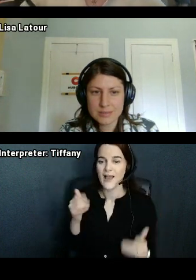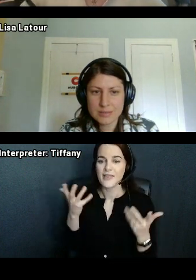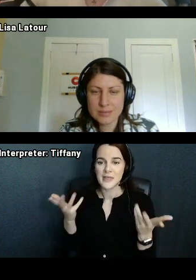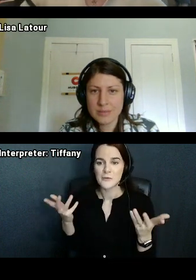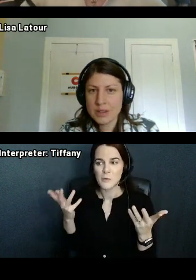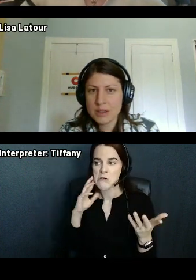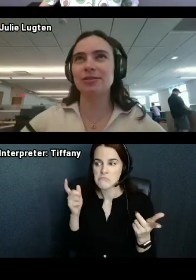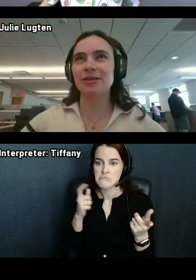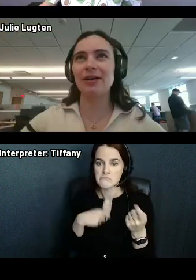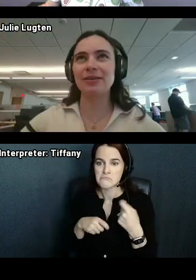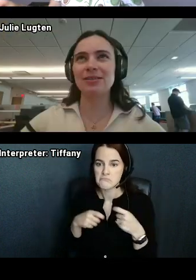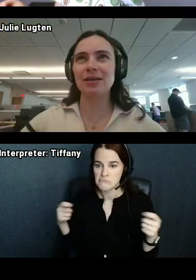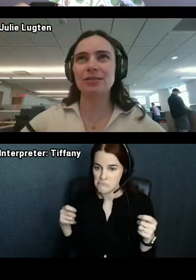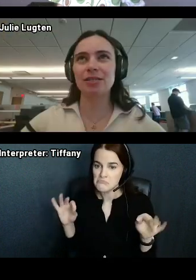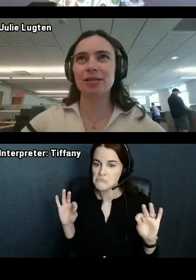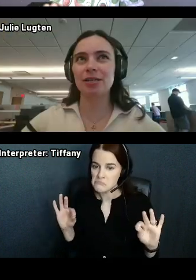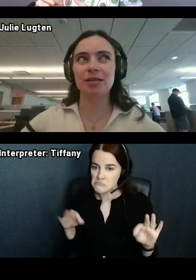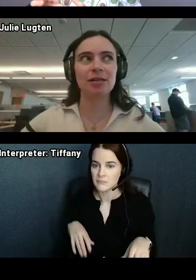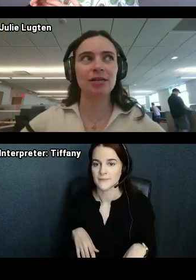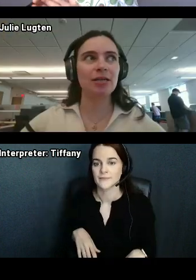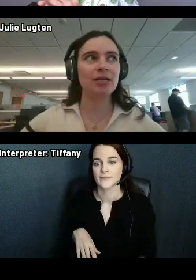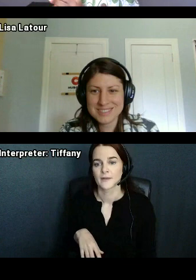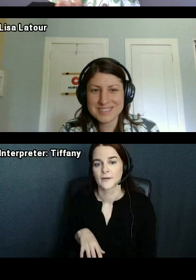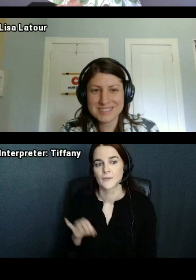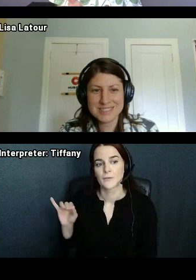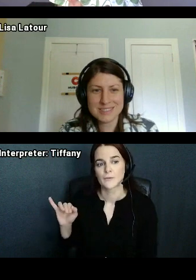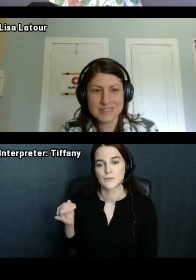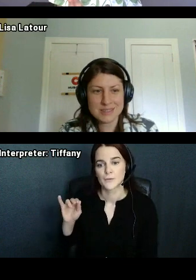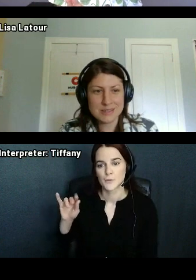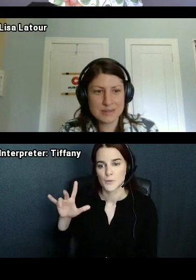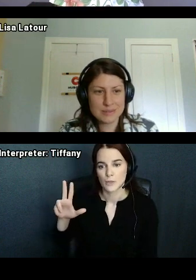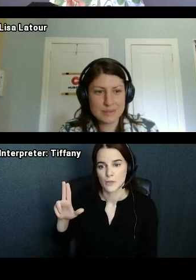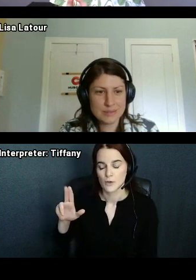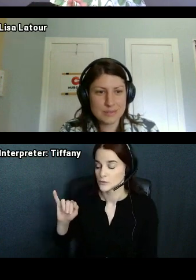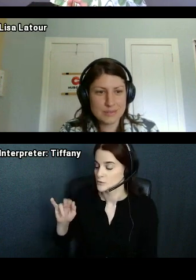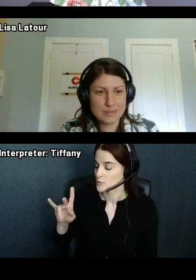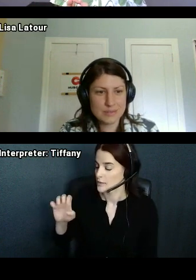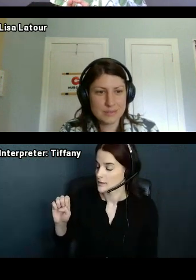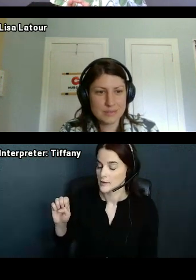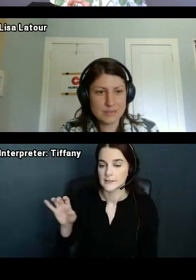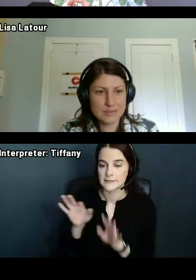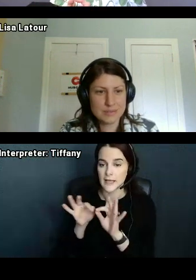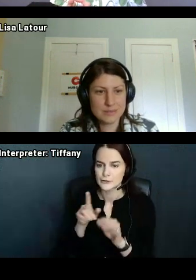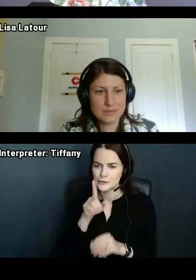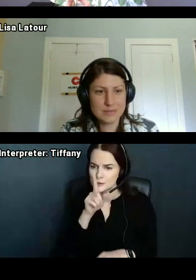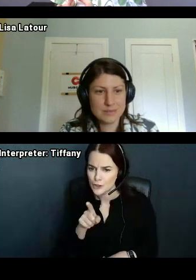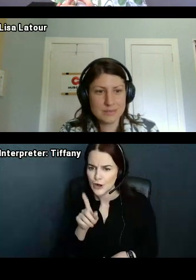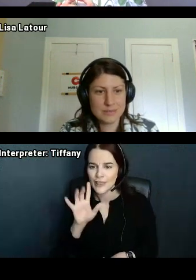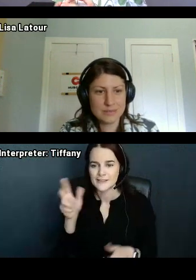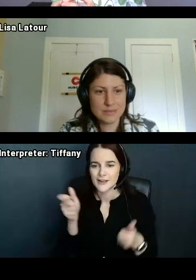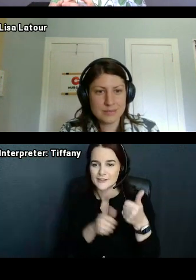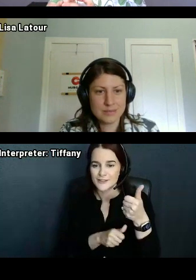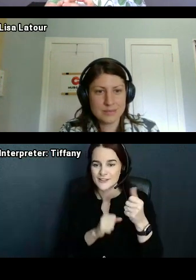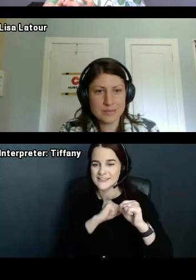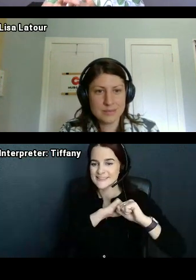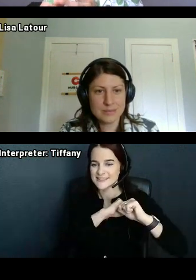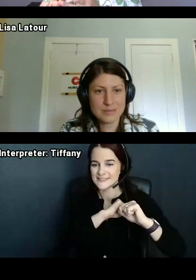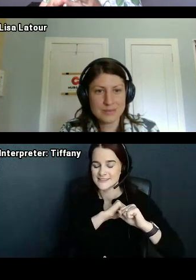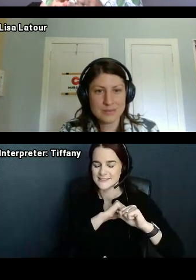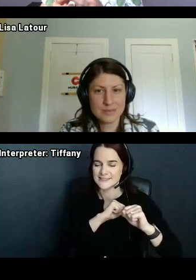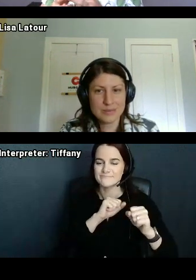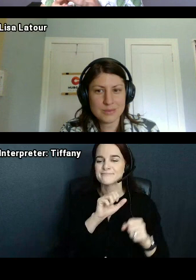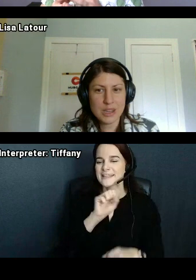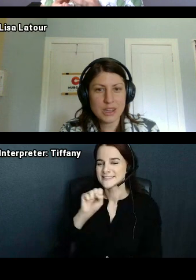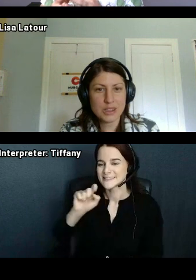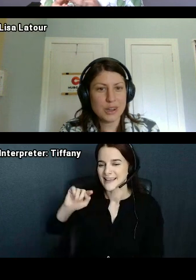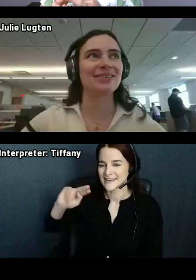Sure. So that is under settings and then security. Lisa, correct me if I'm going off course